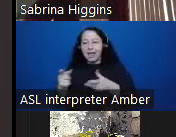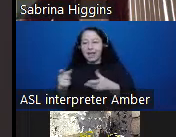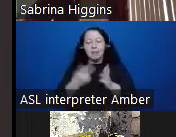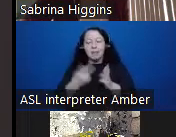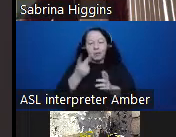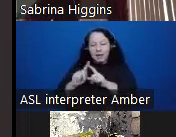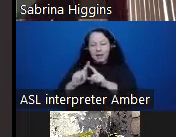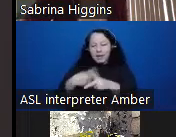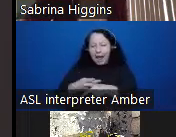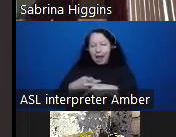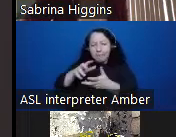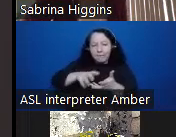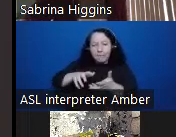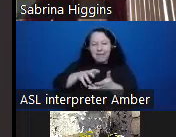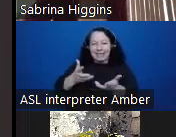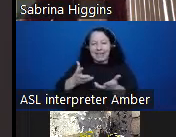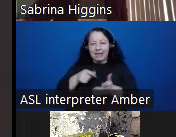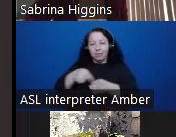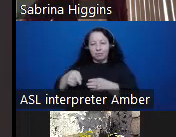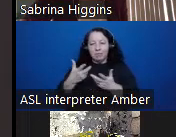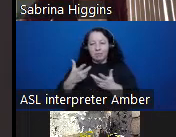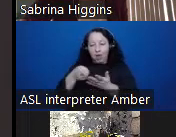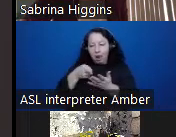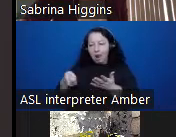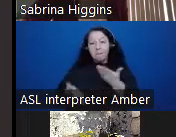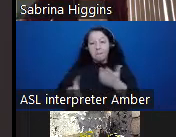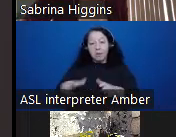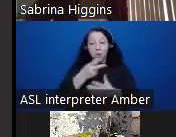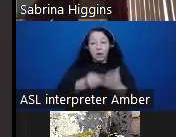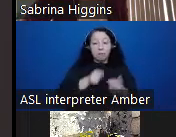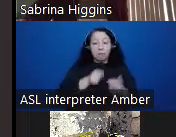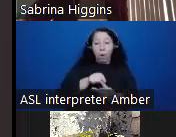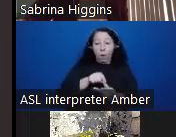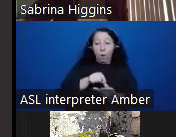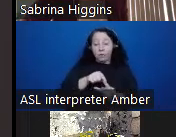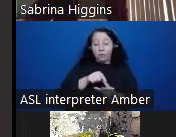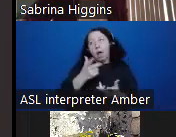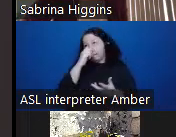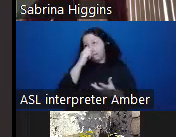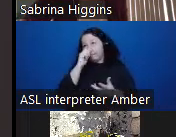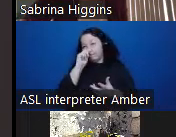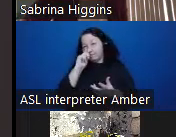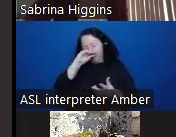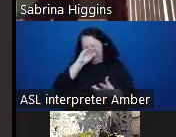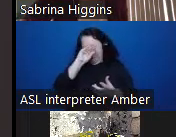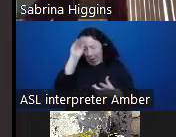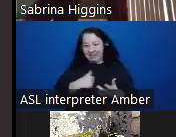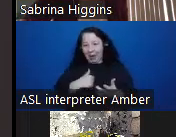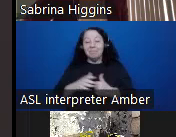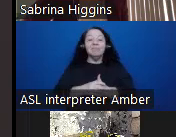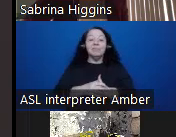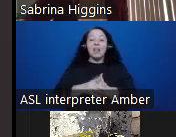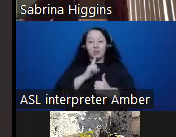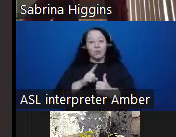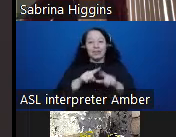in terms of specialization, where maybe they're doing both. It's very difficult. It really is almost like on a case-by-case basis